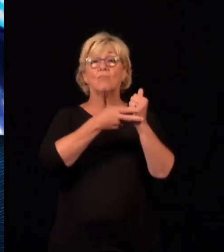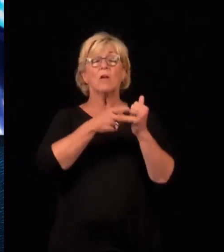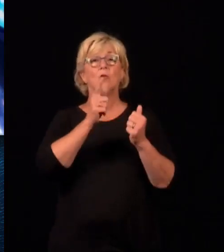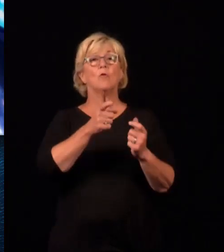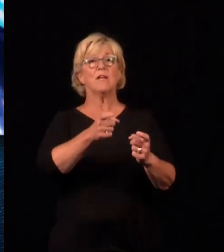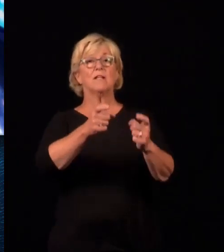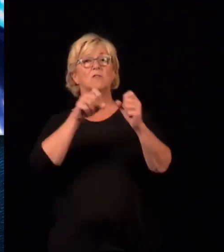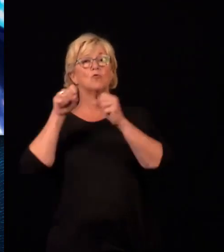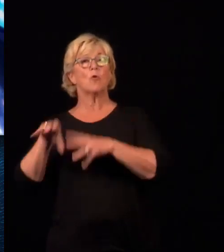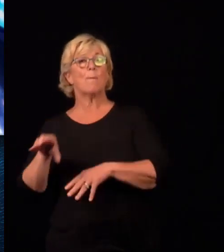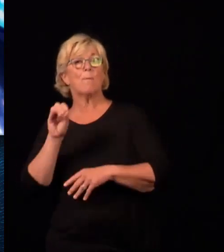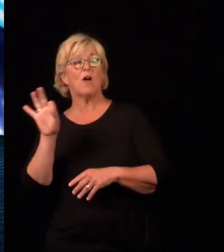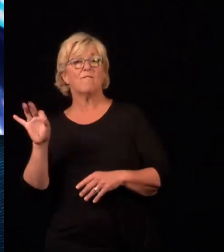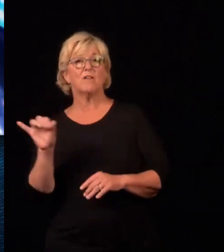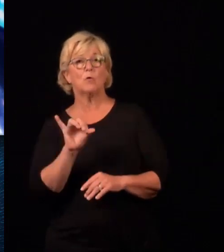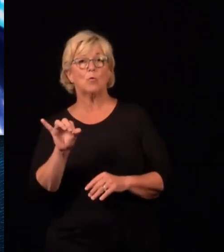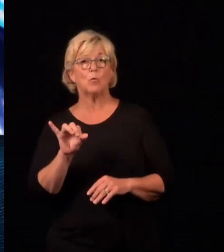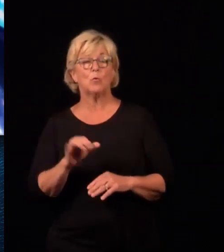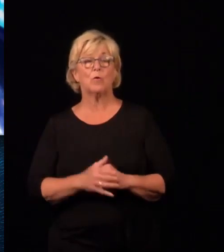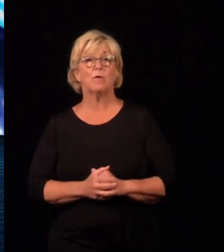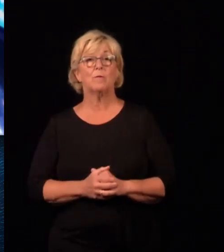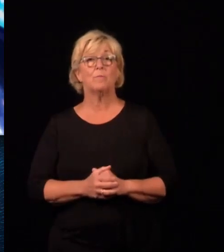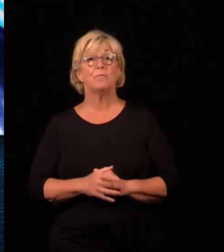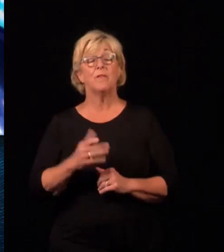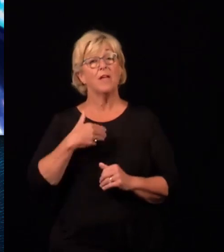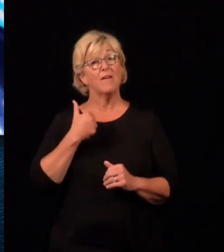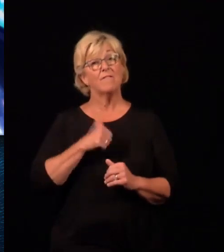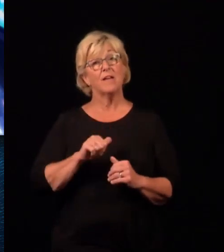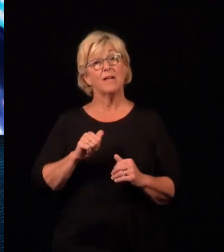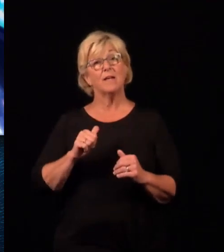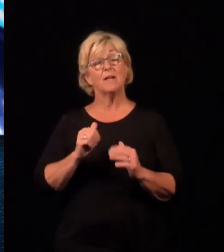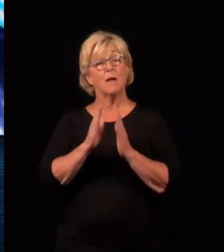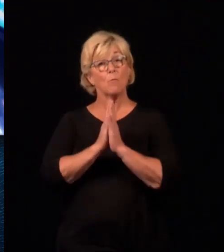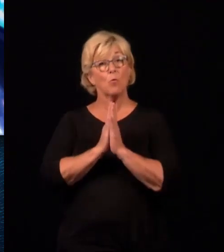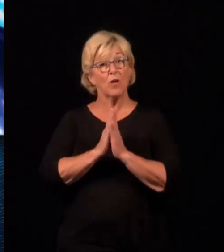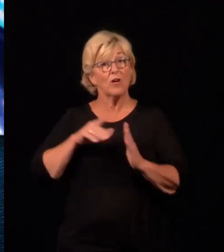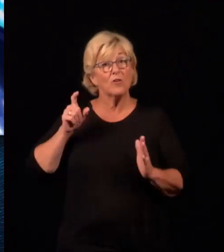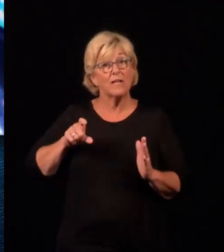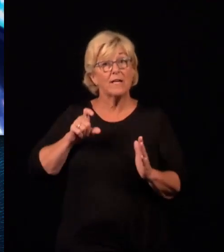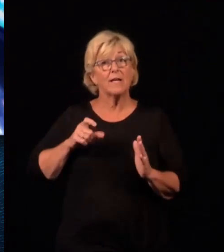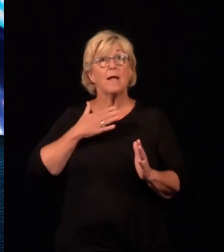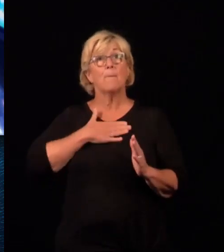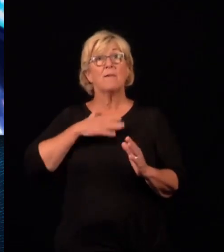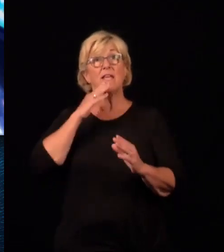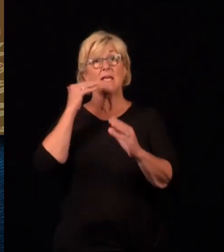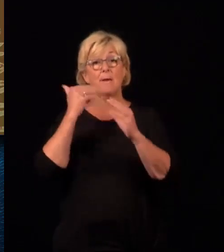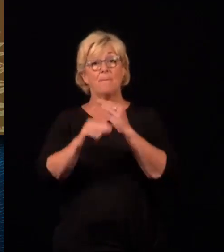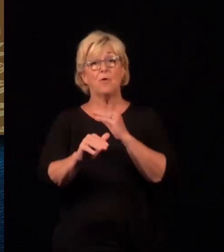If you have a prayer concern, please email